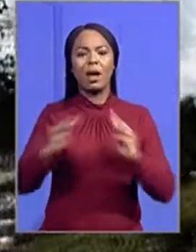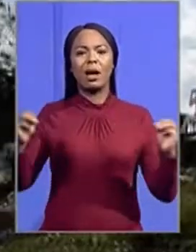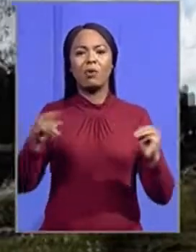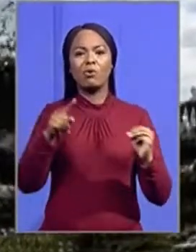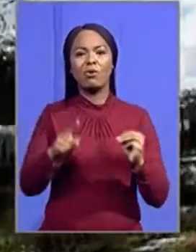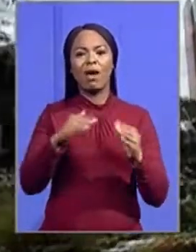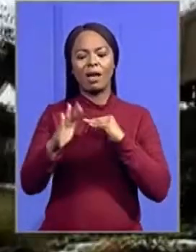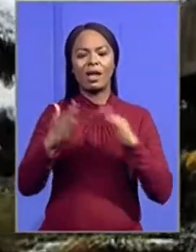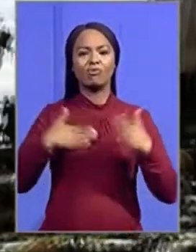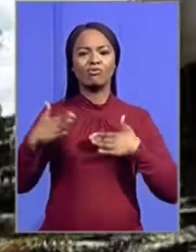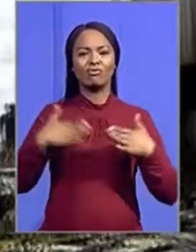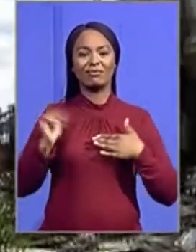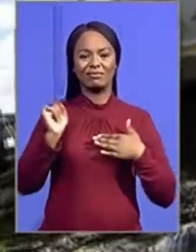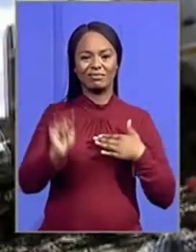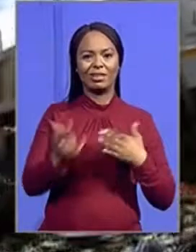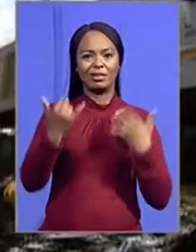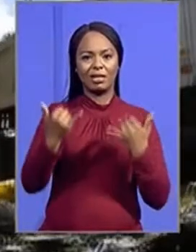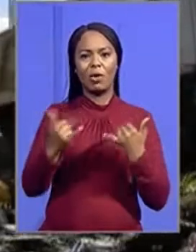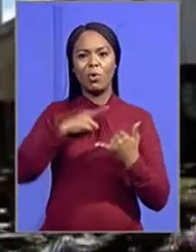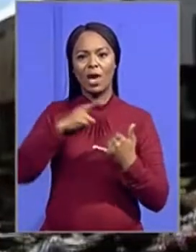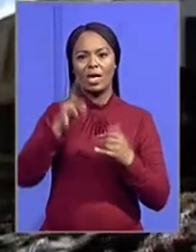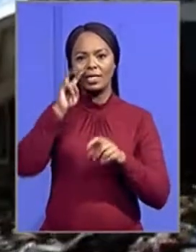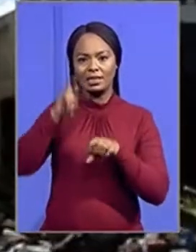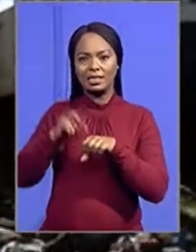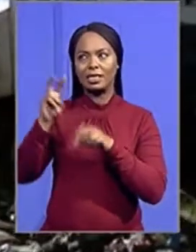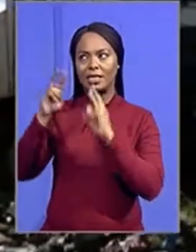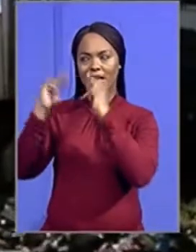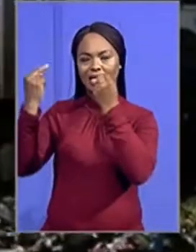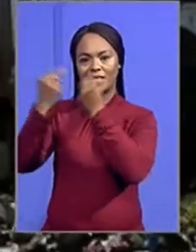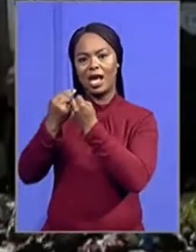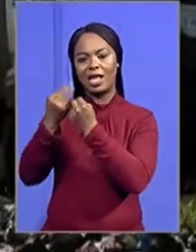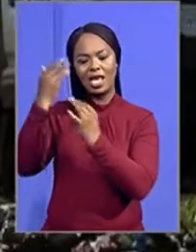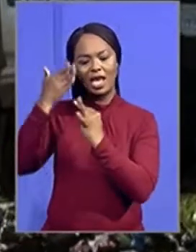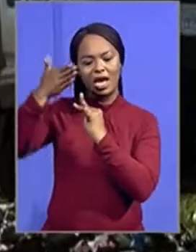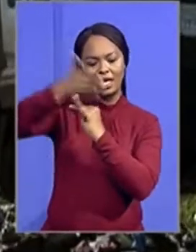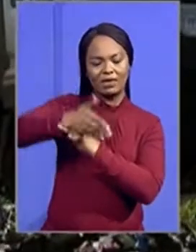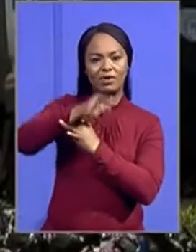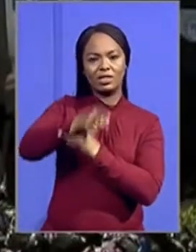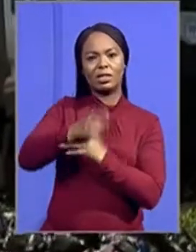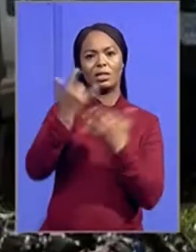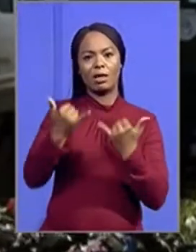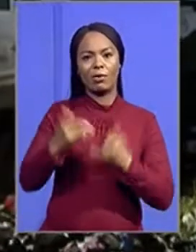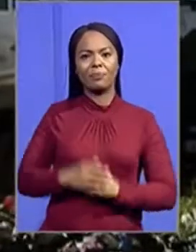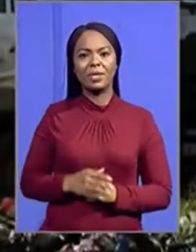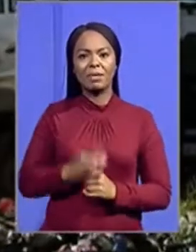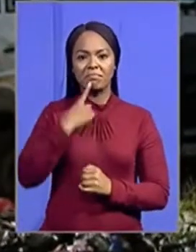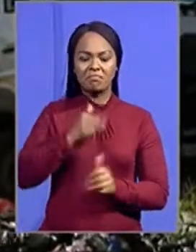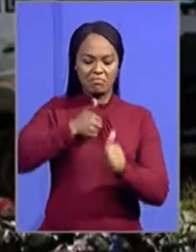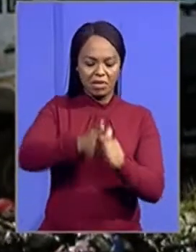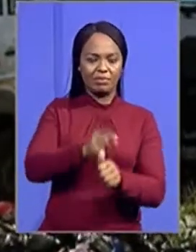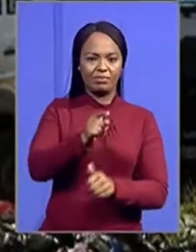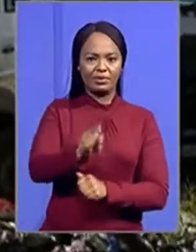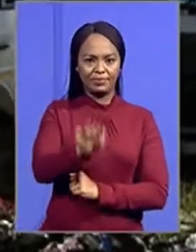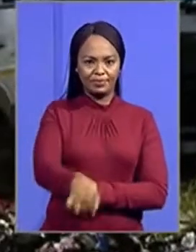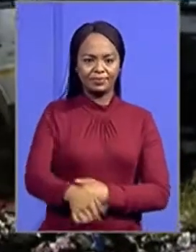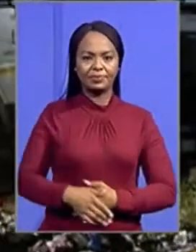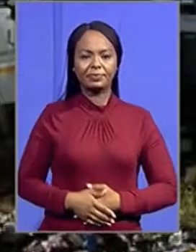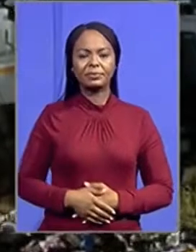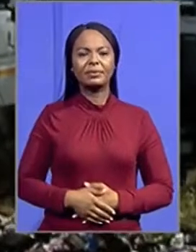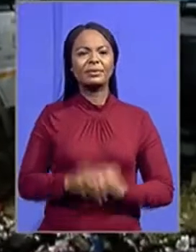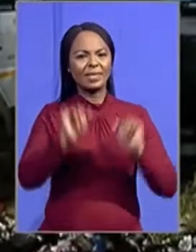ga botsamaisi jwa bosetšhaba go latela tsamaiso e sokameng ya ditšhelete o inyalantse le letsholo leno. Yes, our people has raised